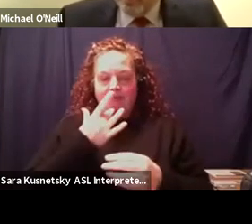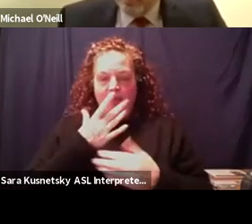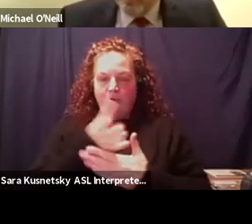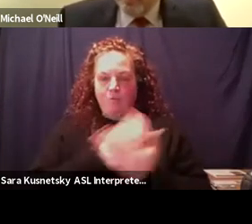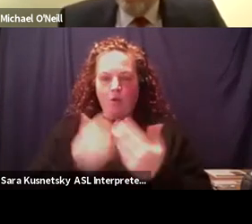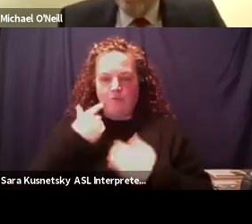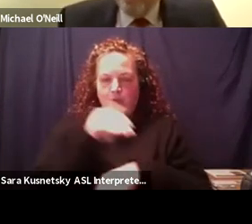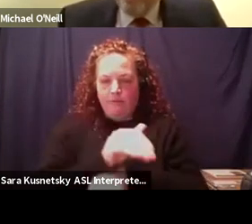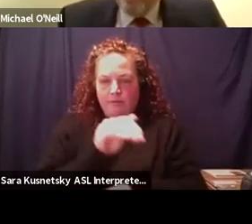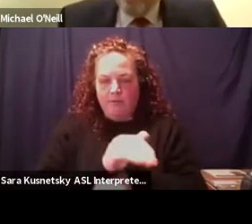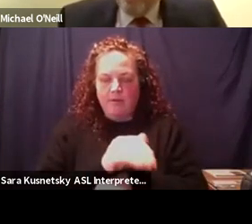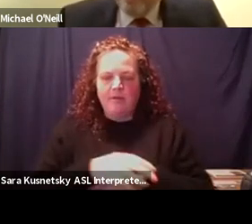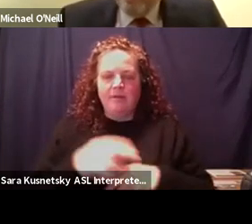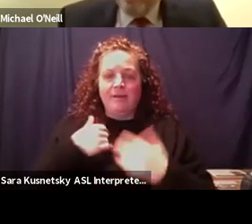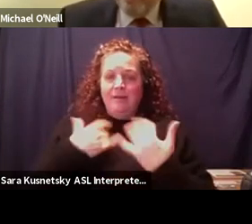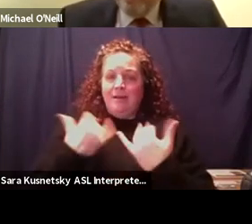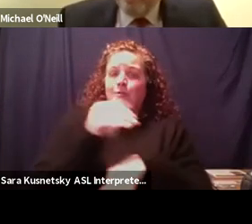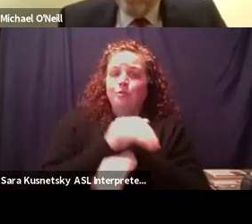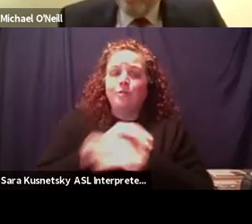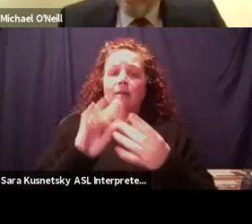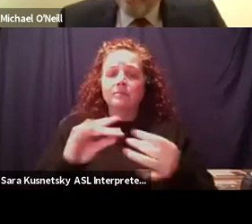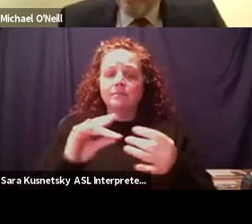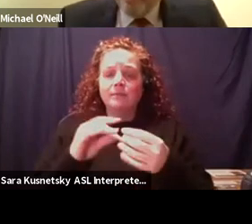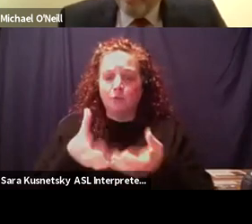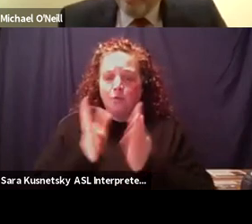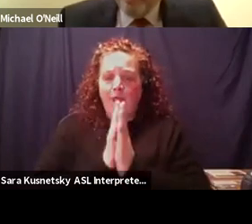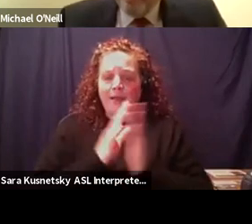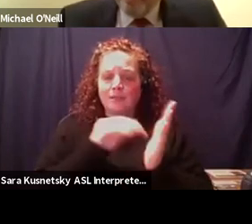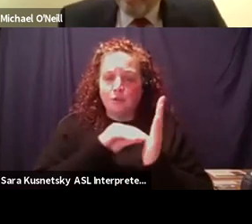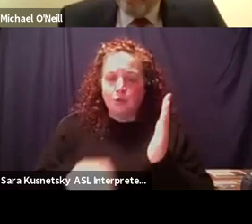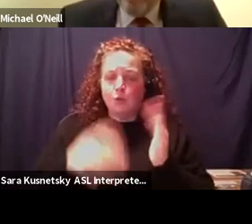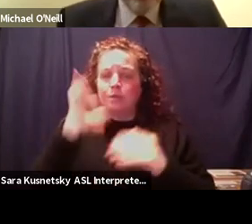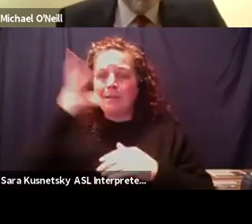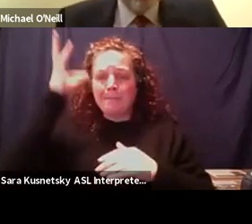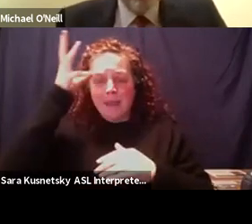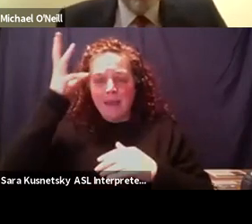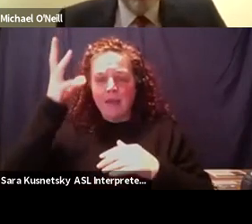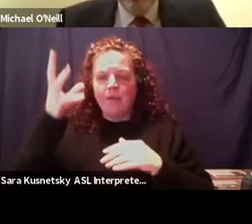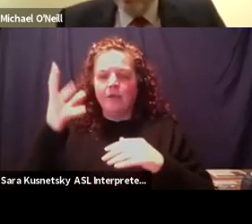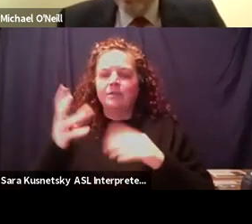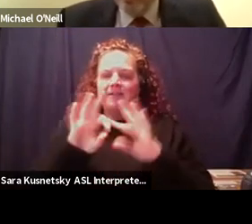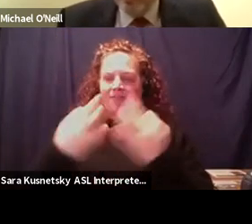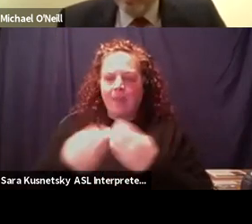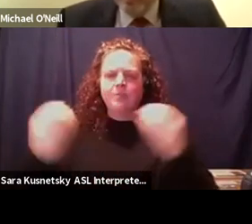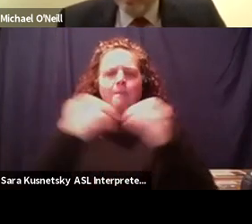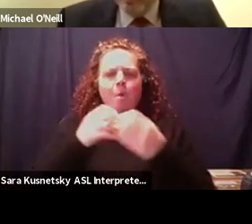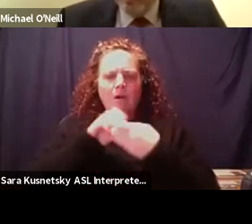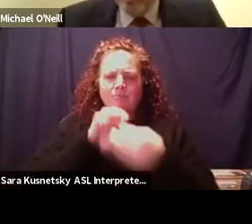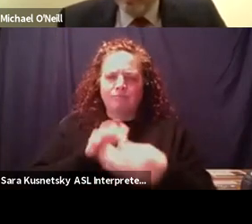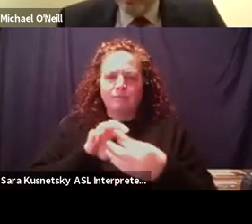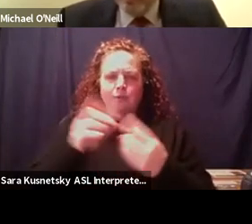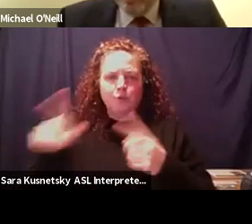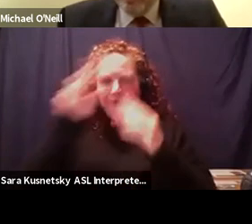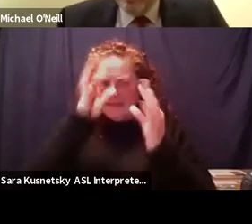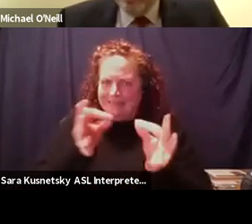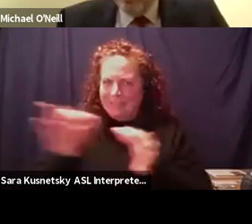night. I come tonight to ask you all to include our students, parents, and families more in the decisions you all make. We